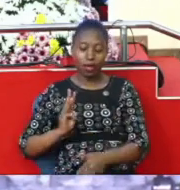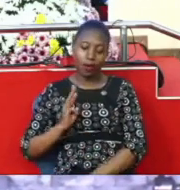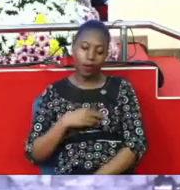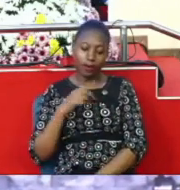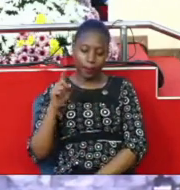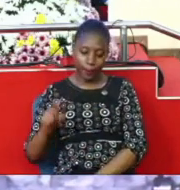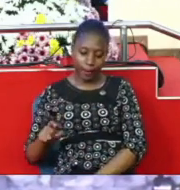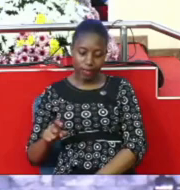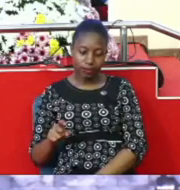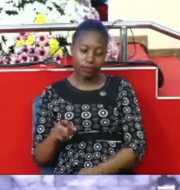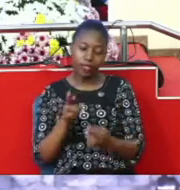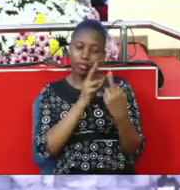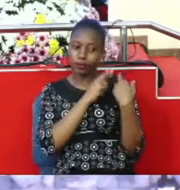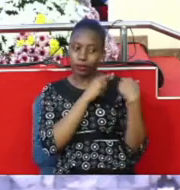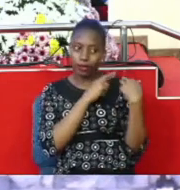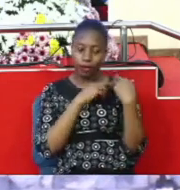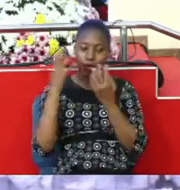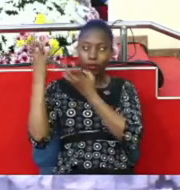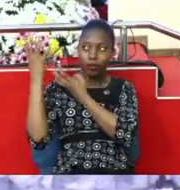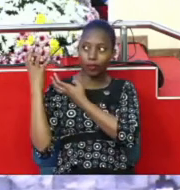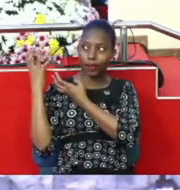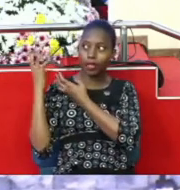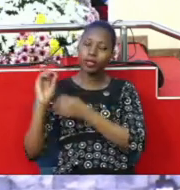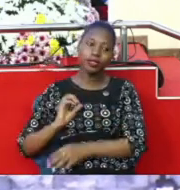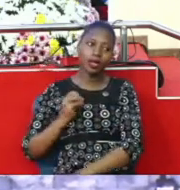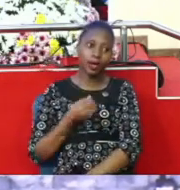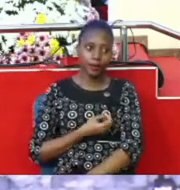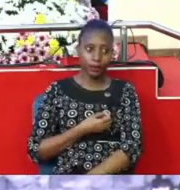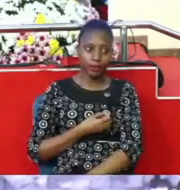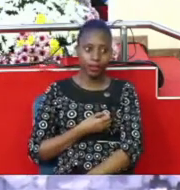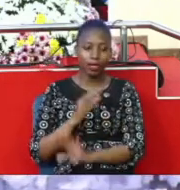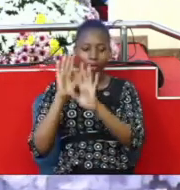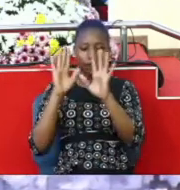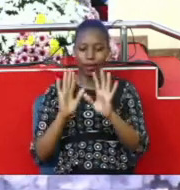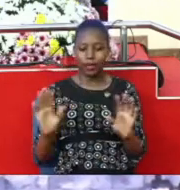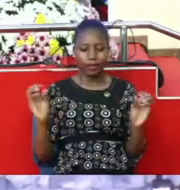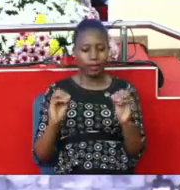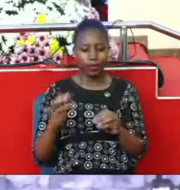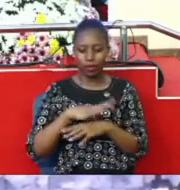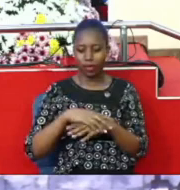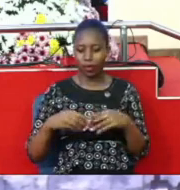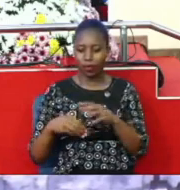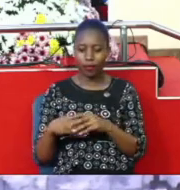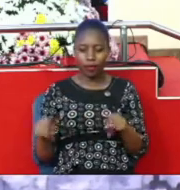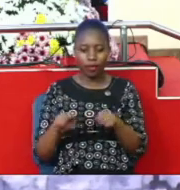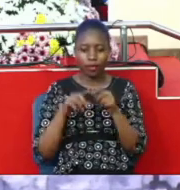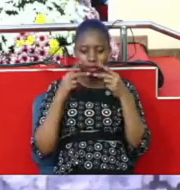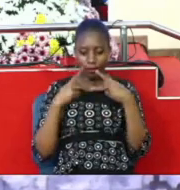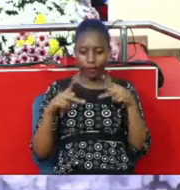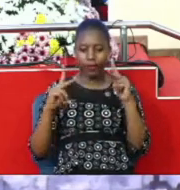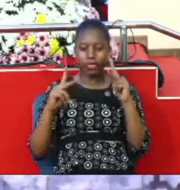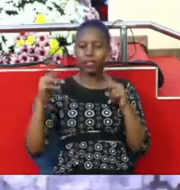burdens alone. Whatever comfort, peace, and strength God might provide, it is not for one